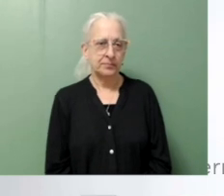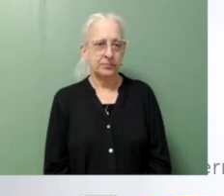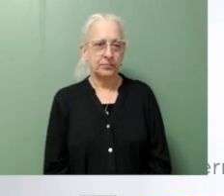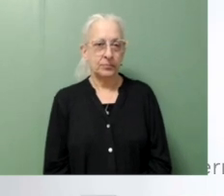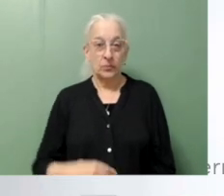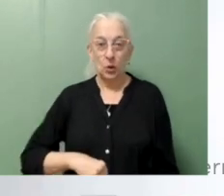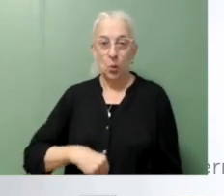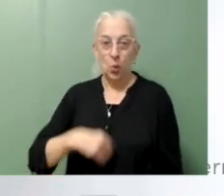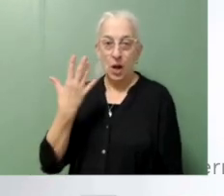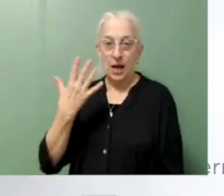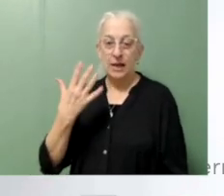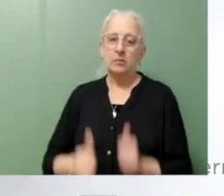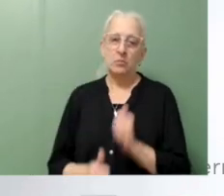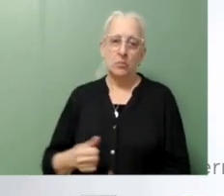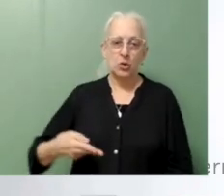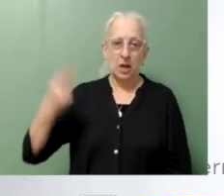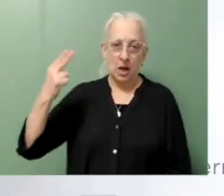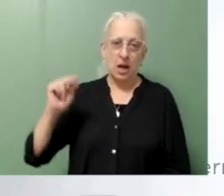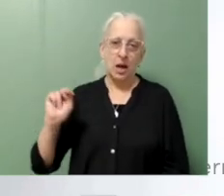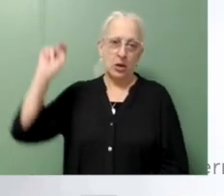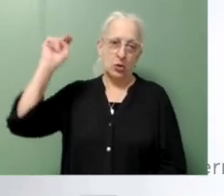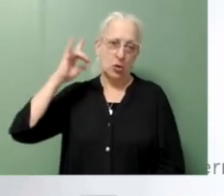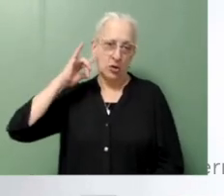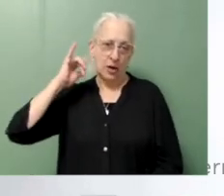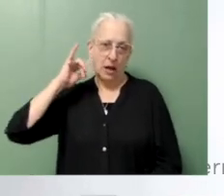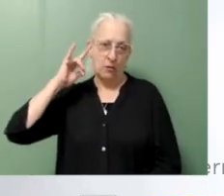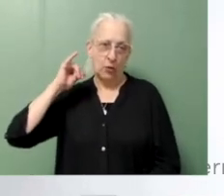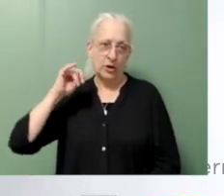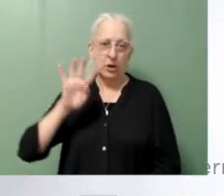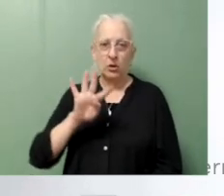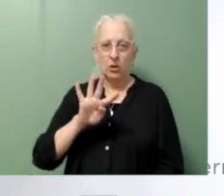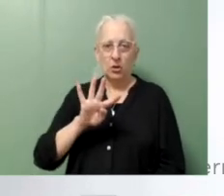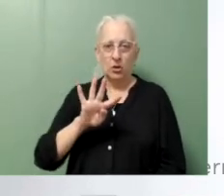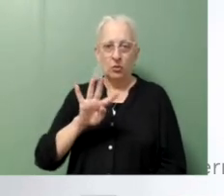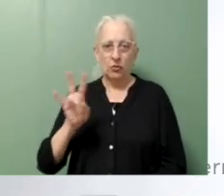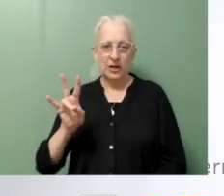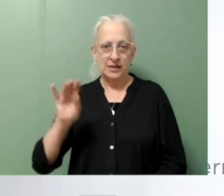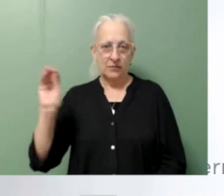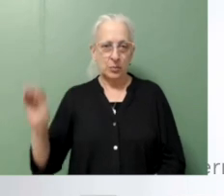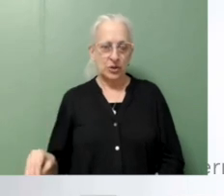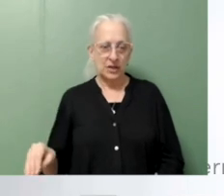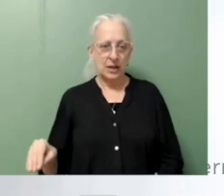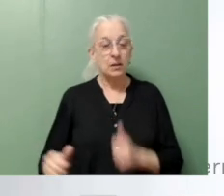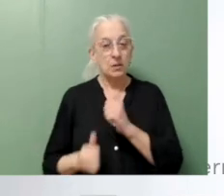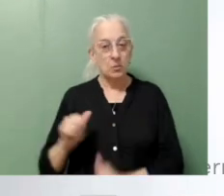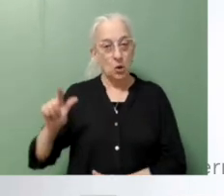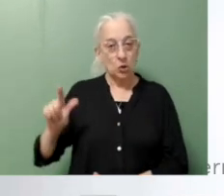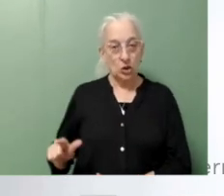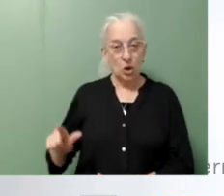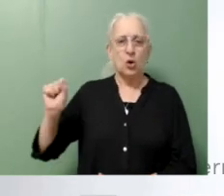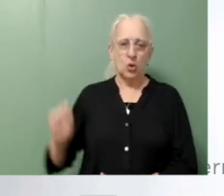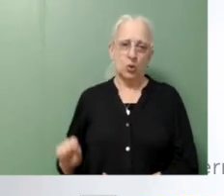white population was the highest in Northern California, coming in at 47%, and was the lowest in